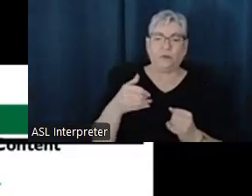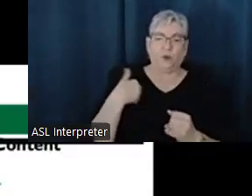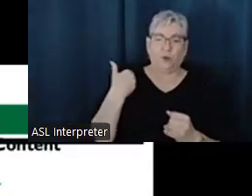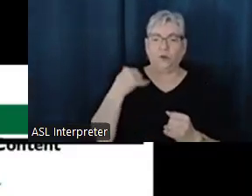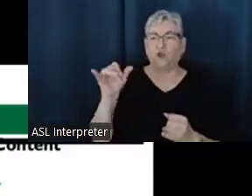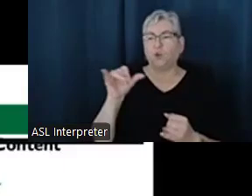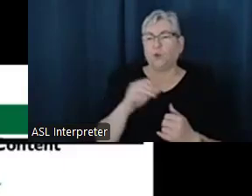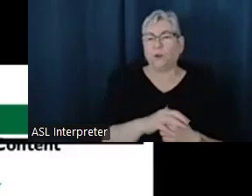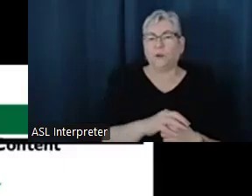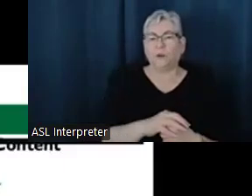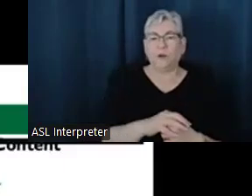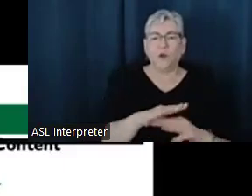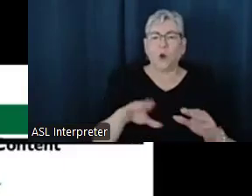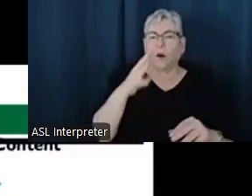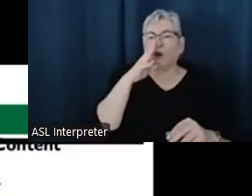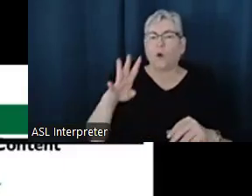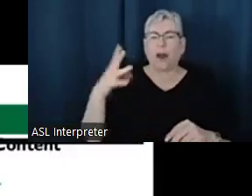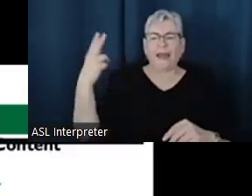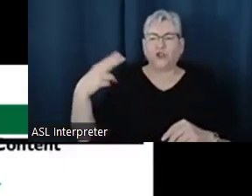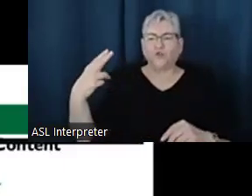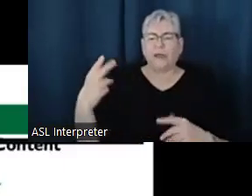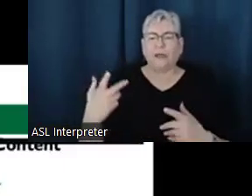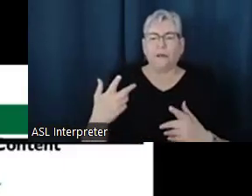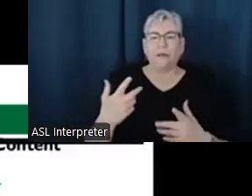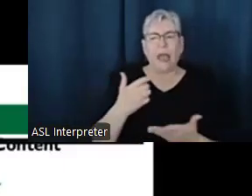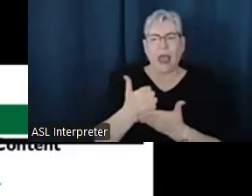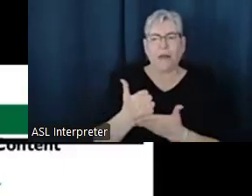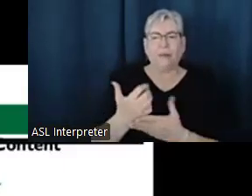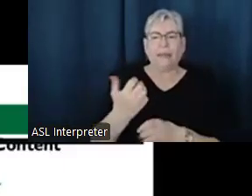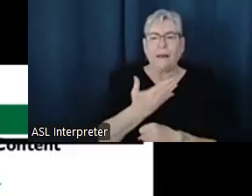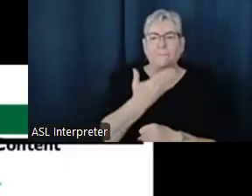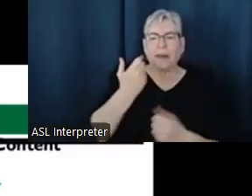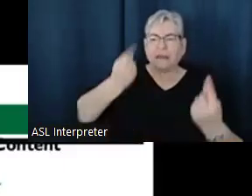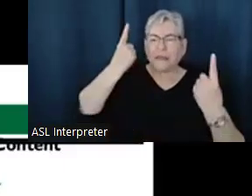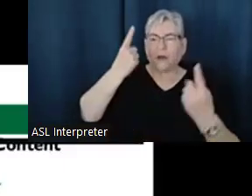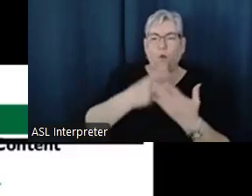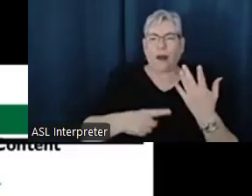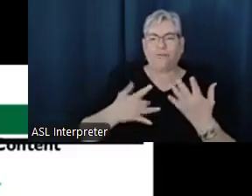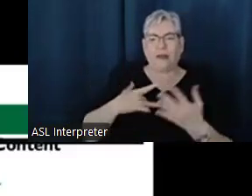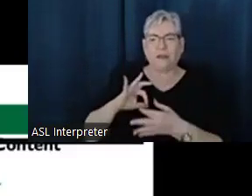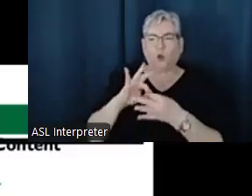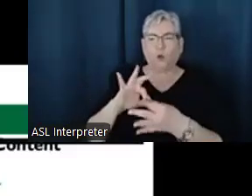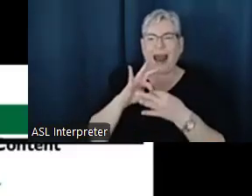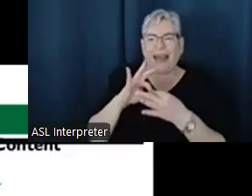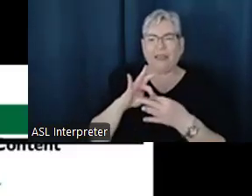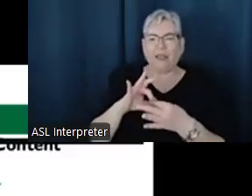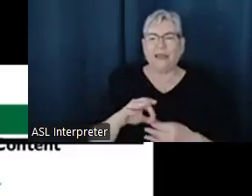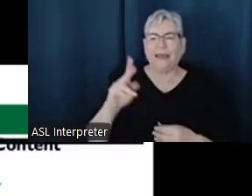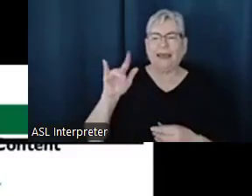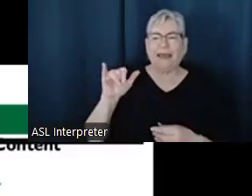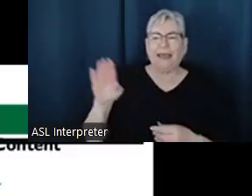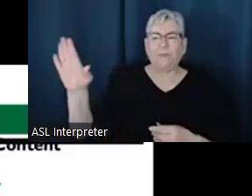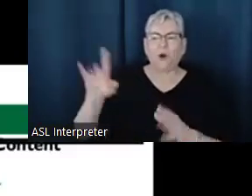Don't ignore the history. So help them gain a deeper understanding about what unites them. In Kim's previous example, we talked